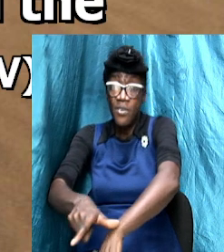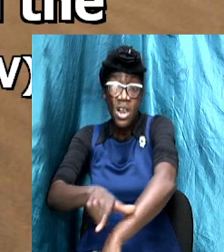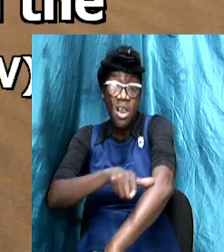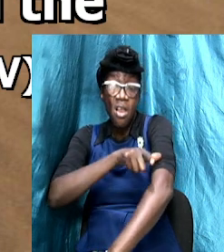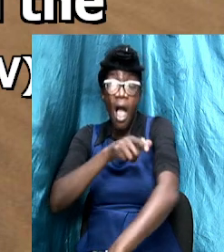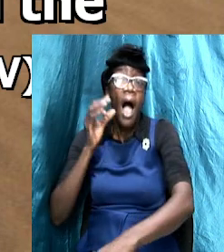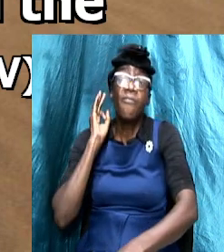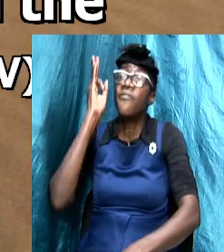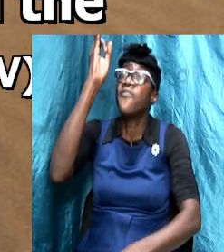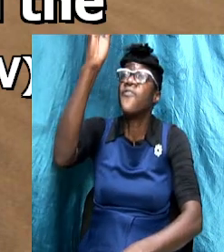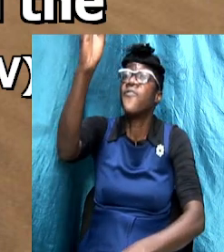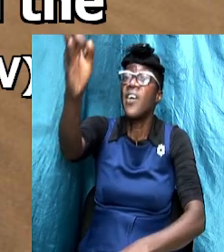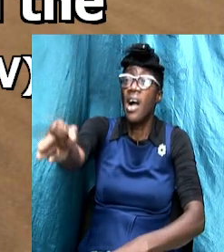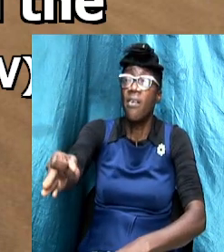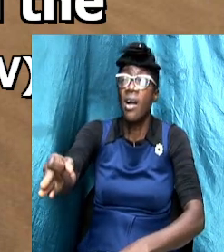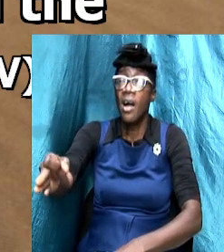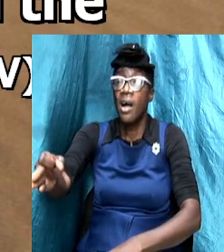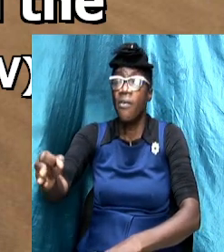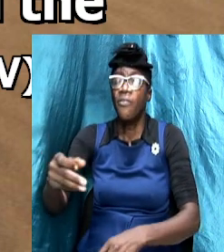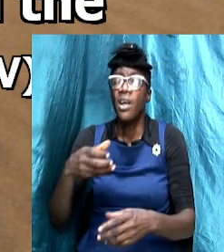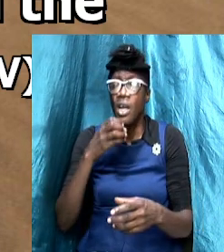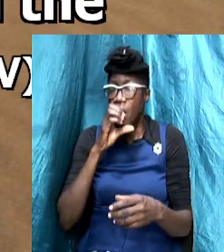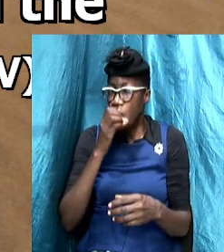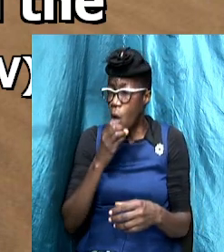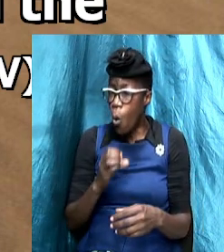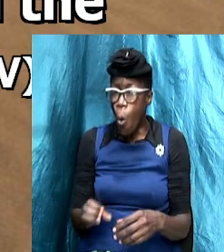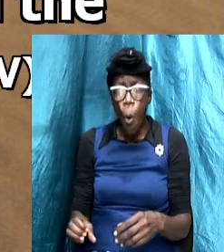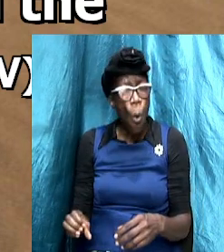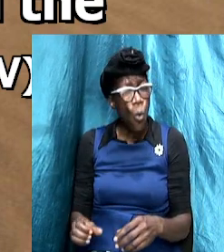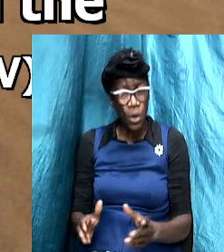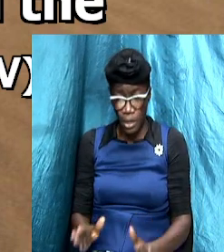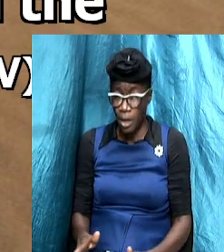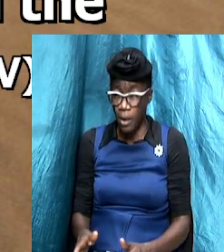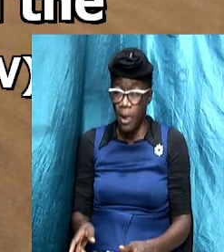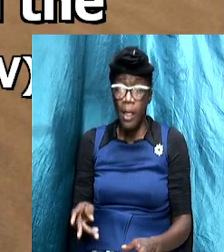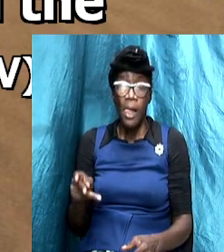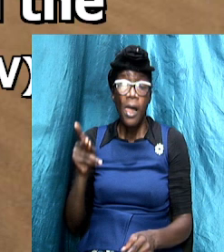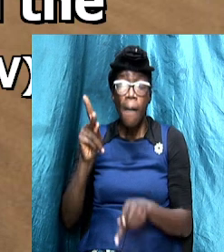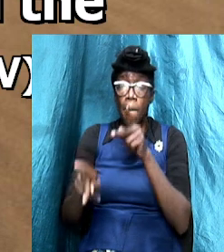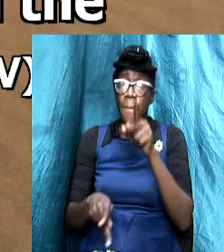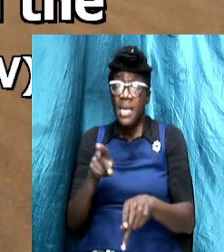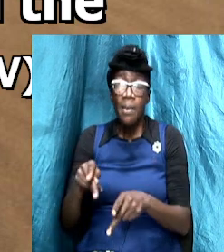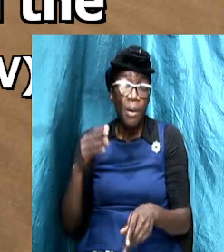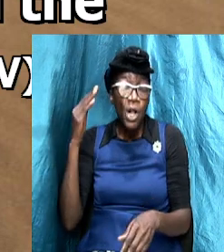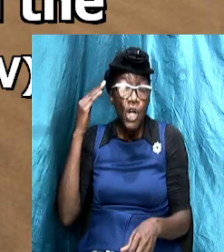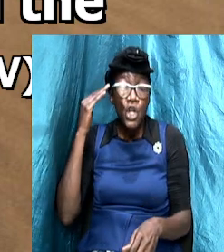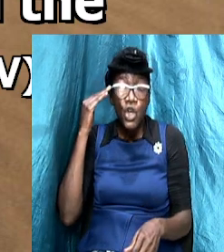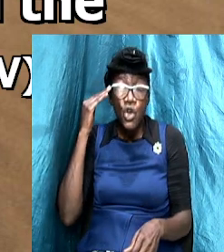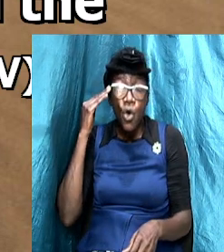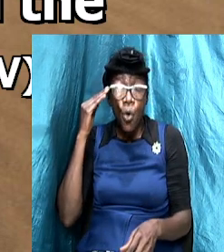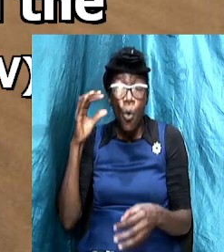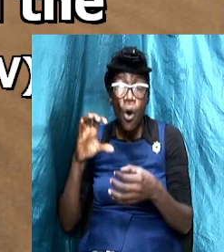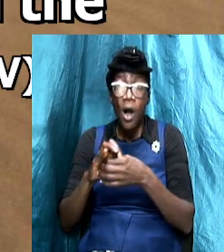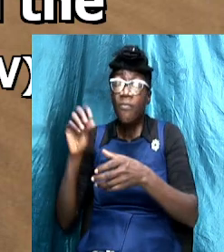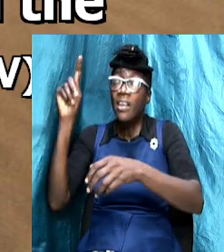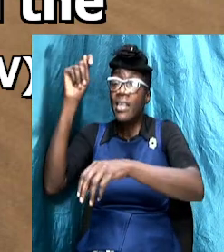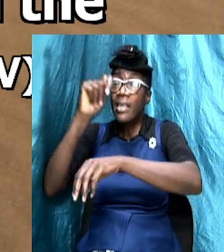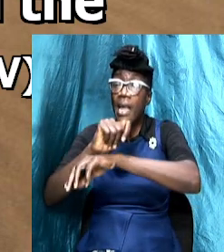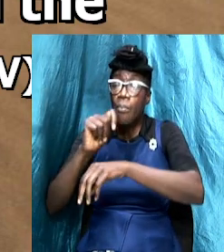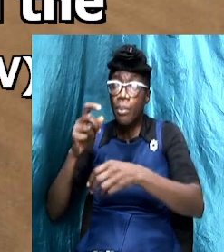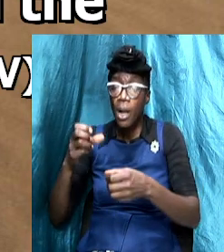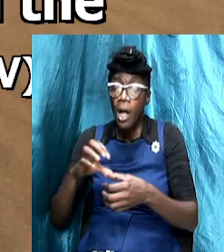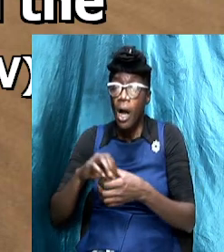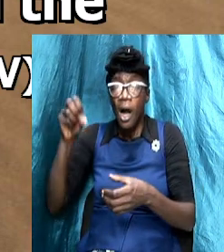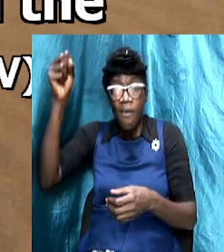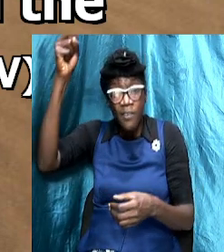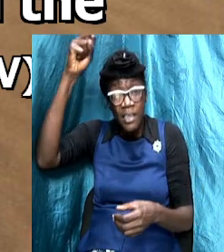verse. You see, the older people knew the temple, or knew of the temple of Solomon.